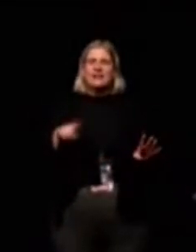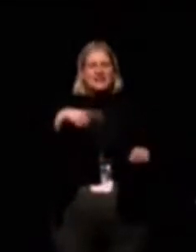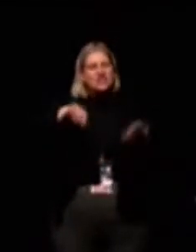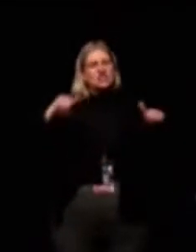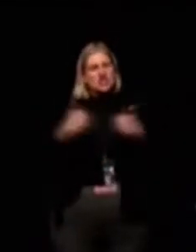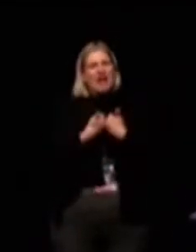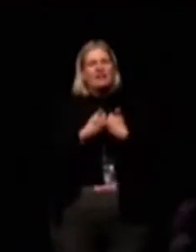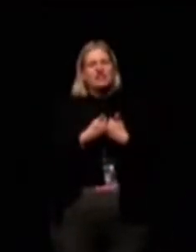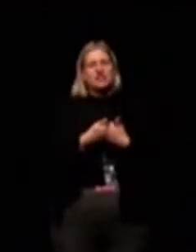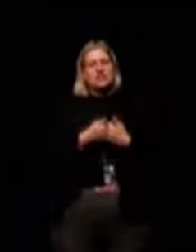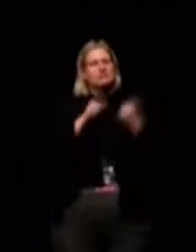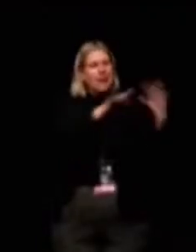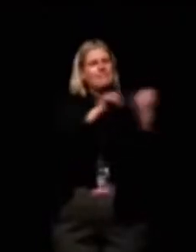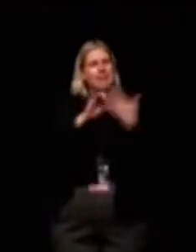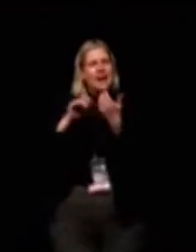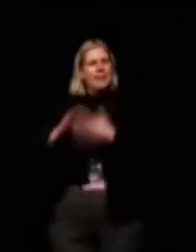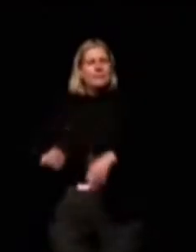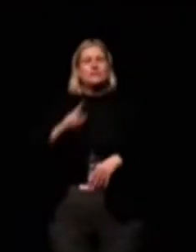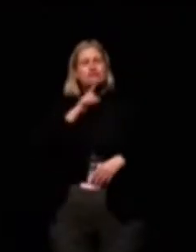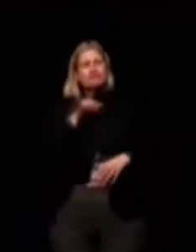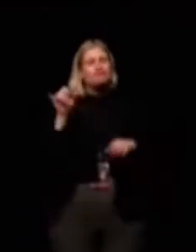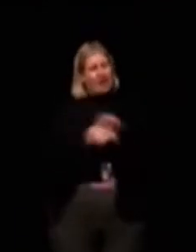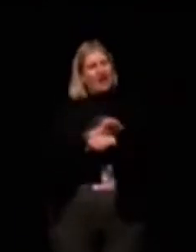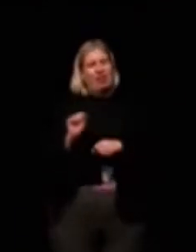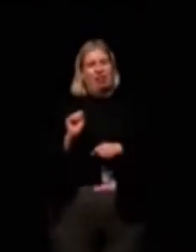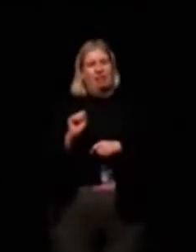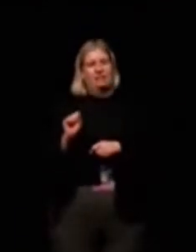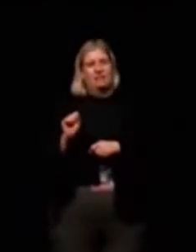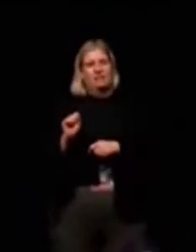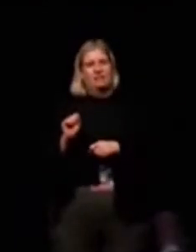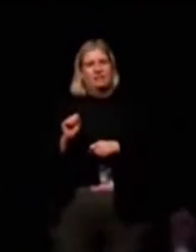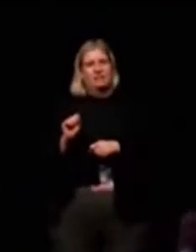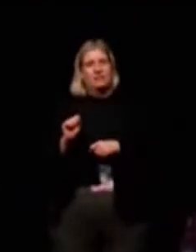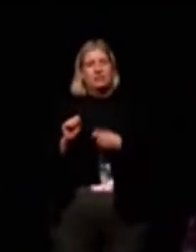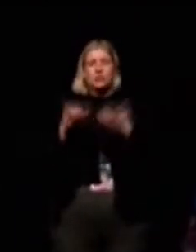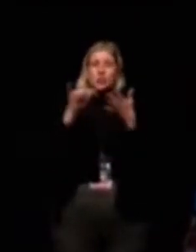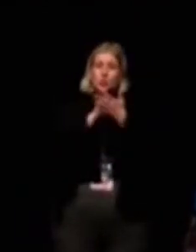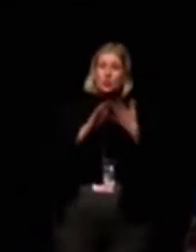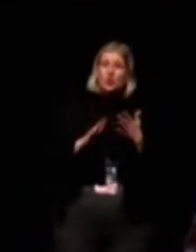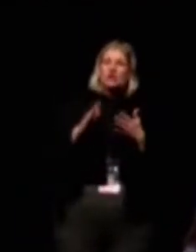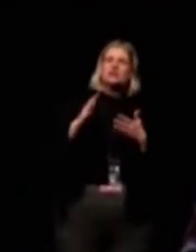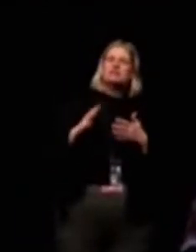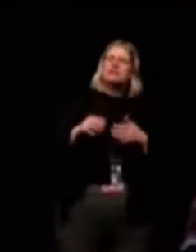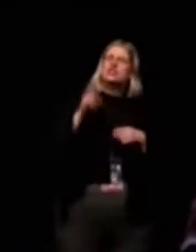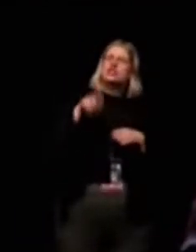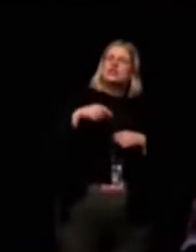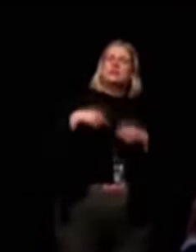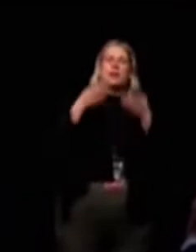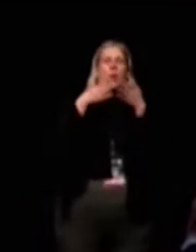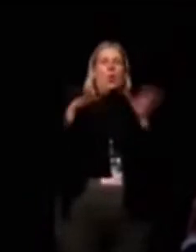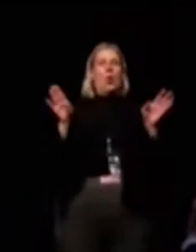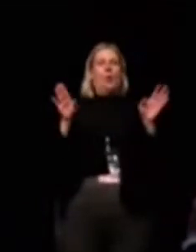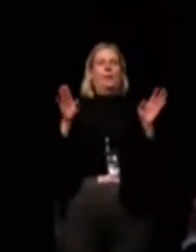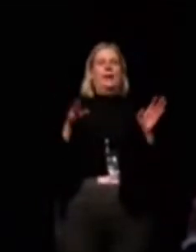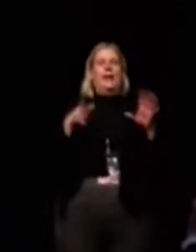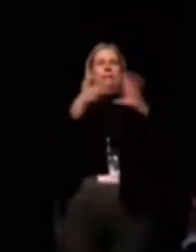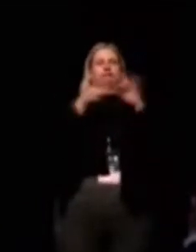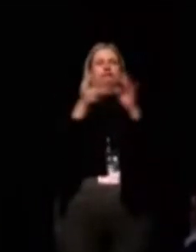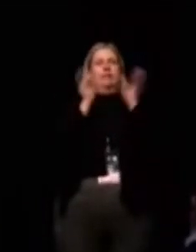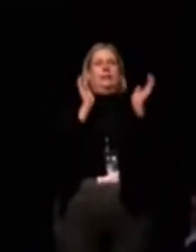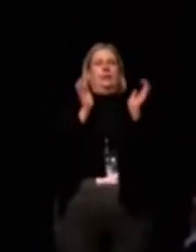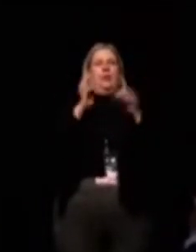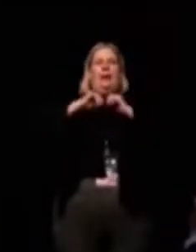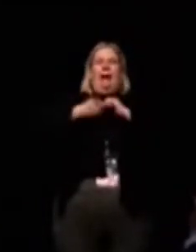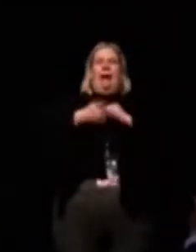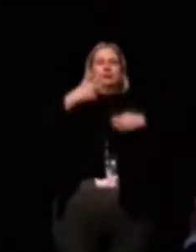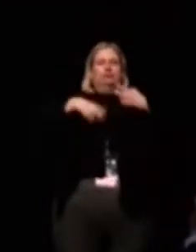And New Yorkers, they need us to be open and honest about how we're going to solve them. But this much